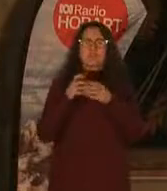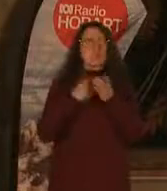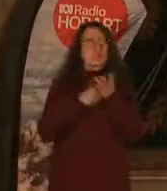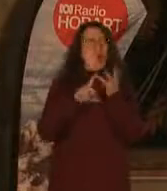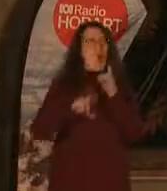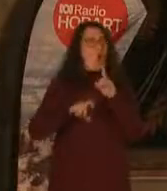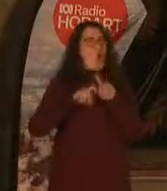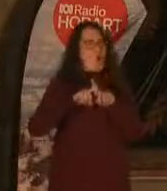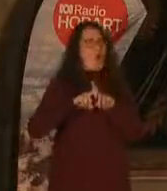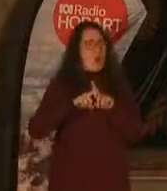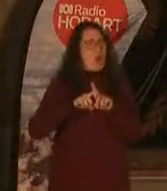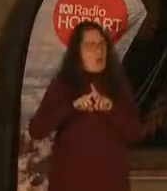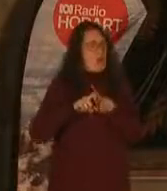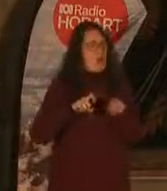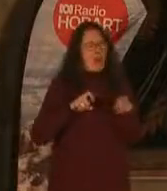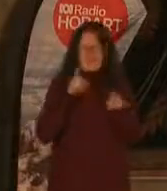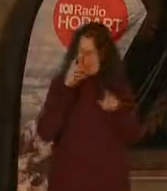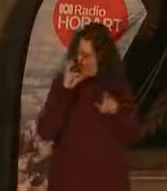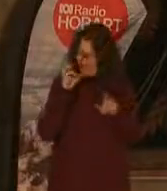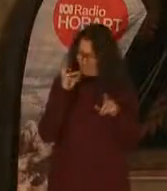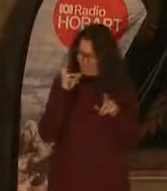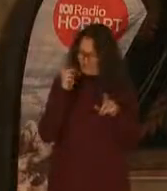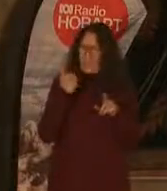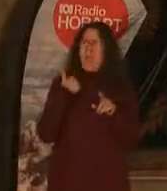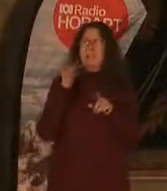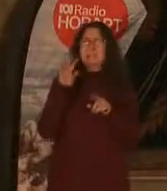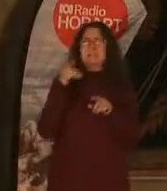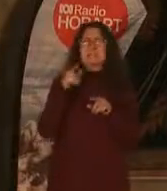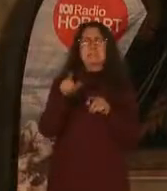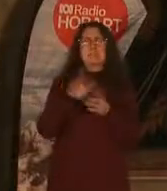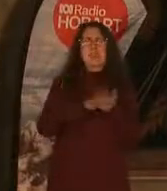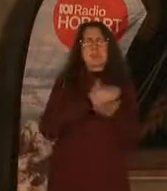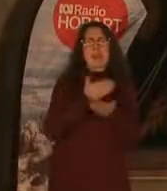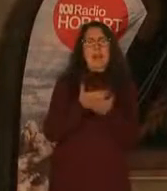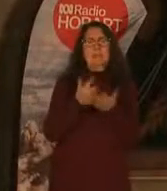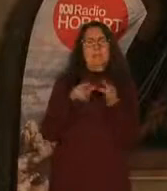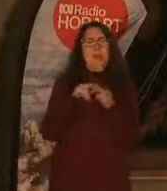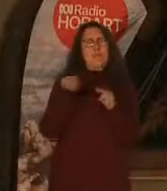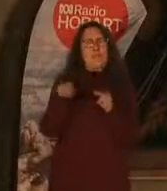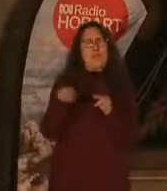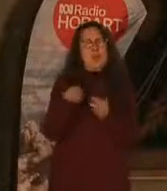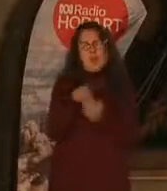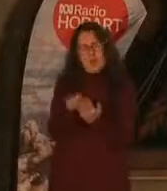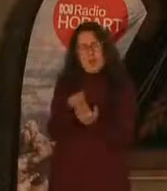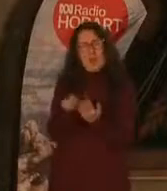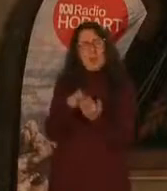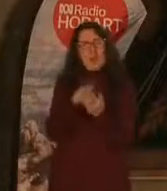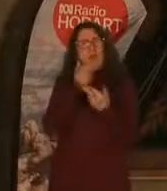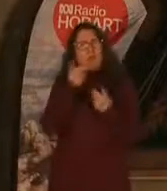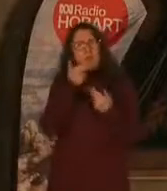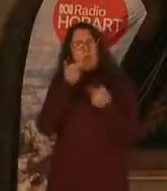you know what? I did a translation of the chorus of that,